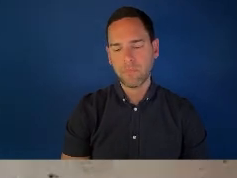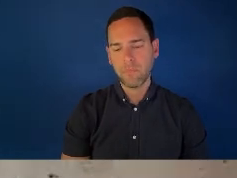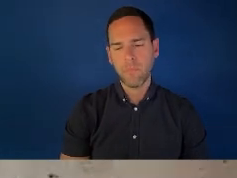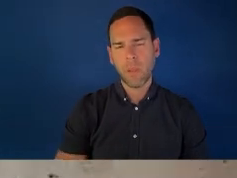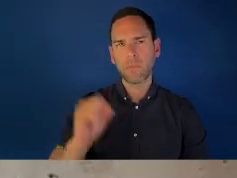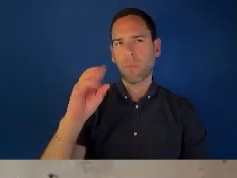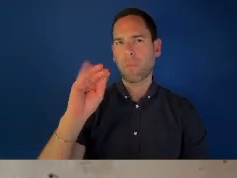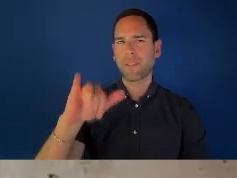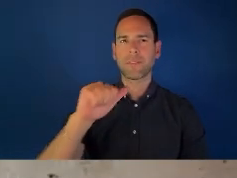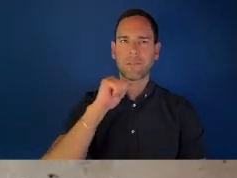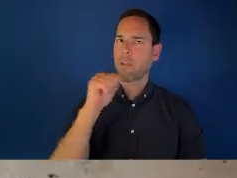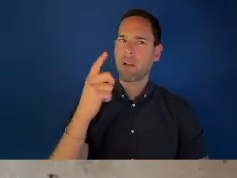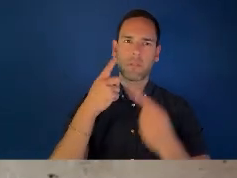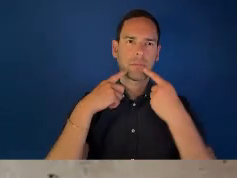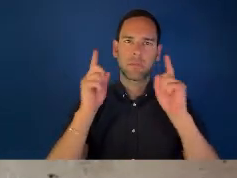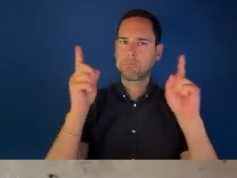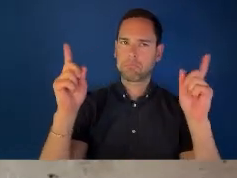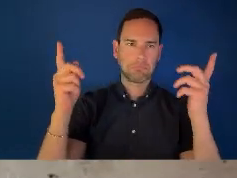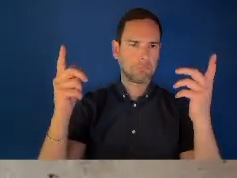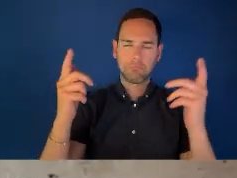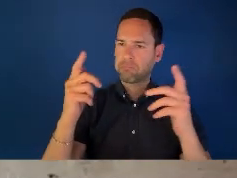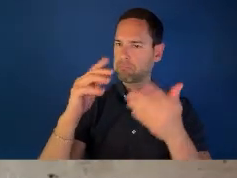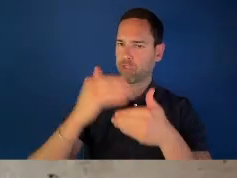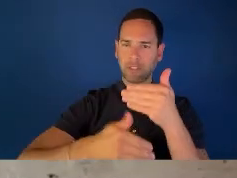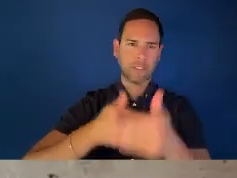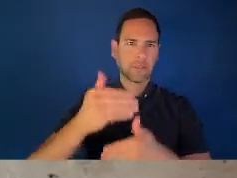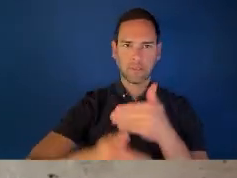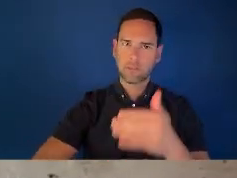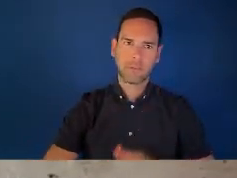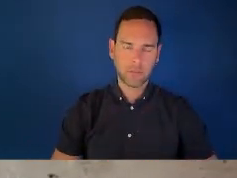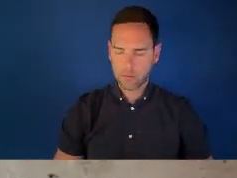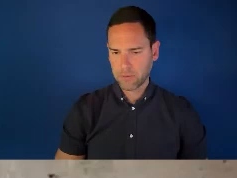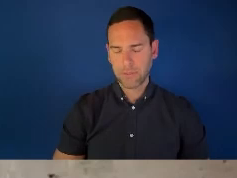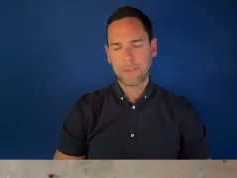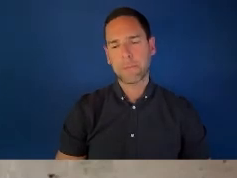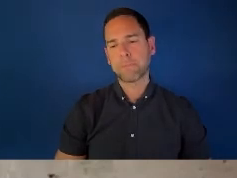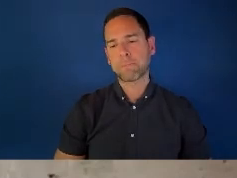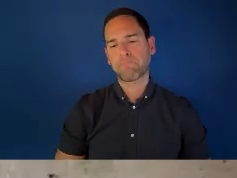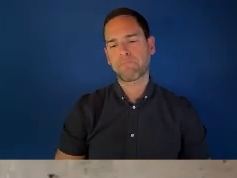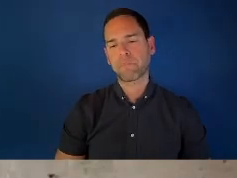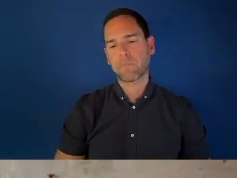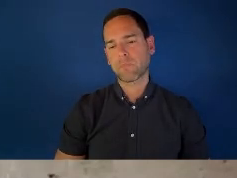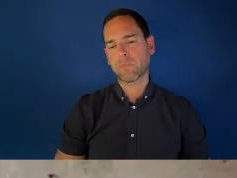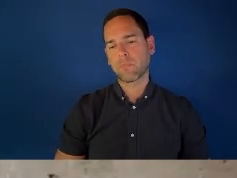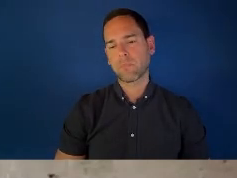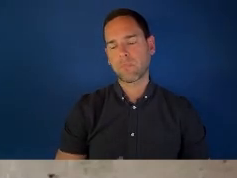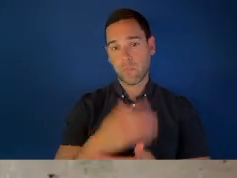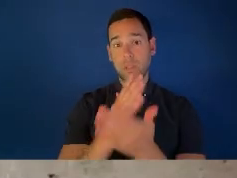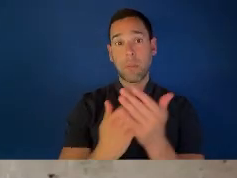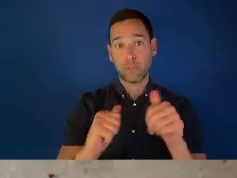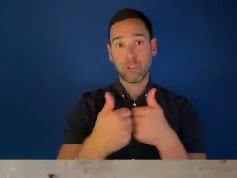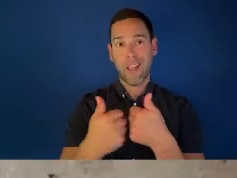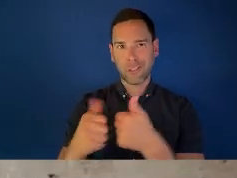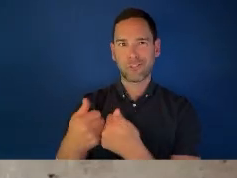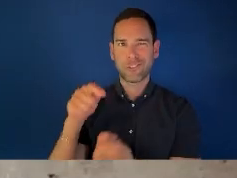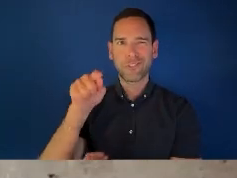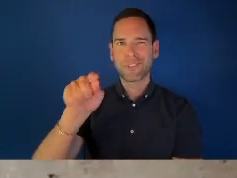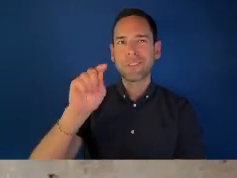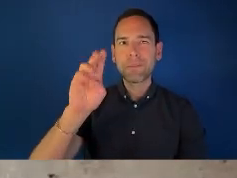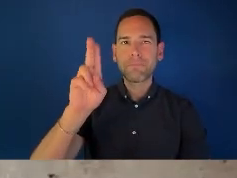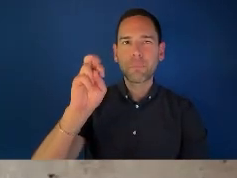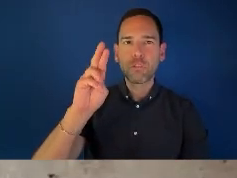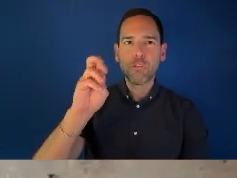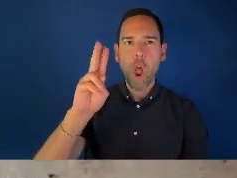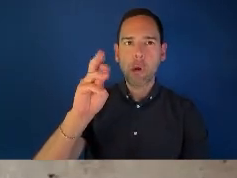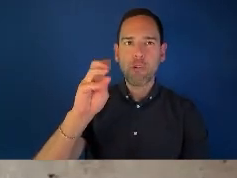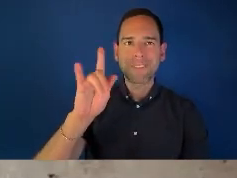like having to write a whole form about why you need accommodation, and then you have to do a face-to-face interview about why you need that accommodation. And